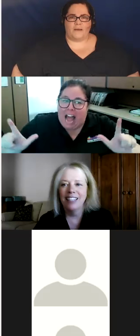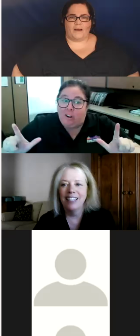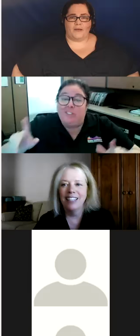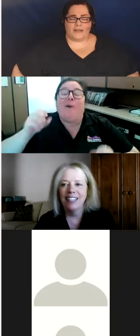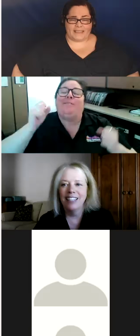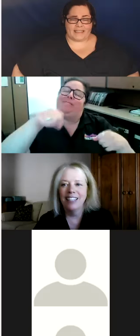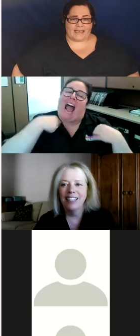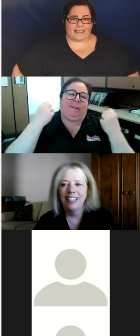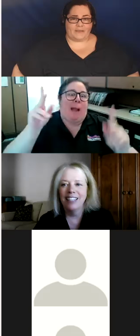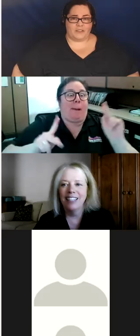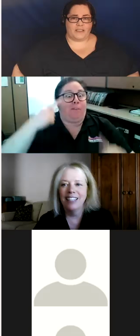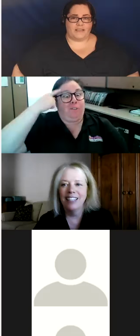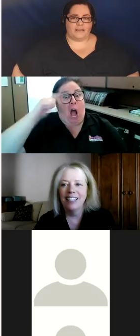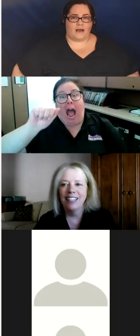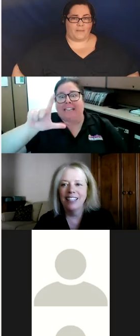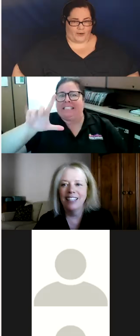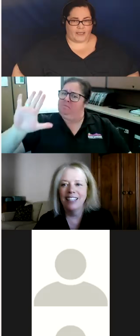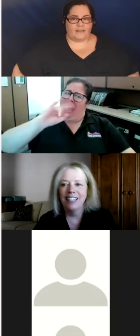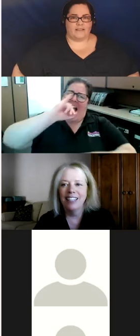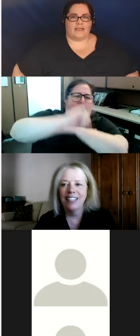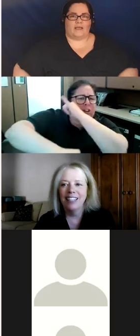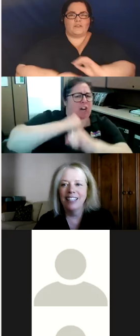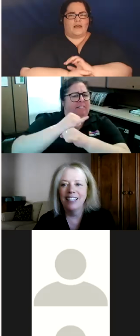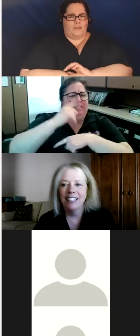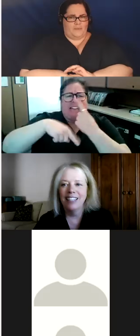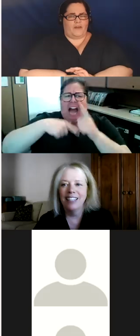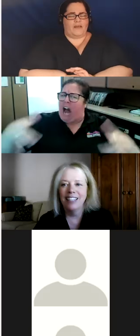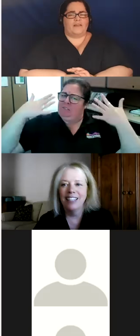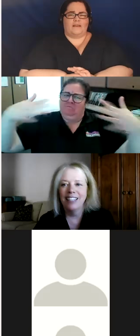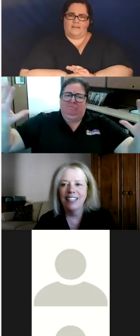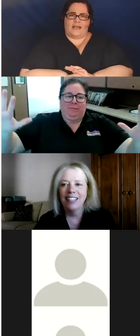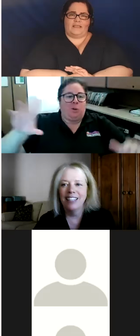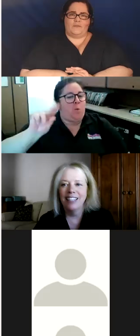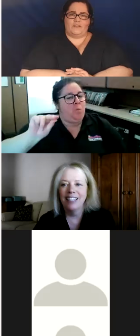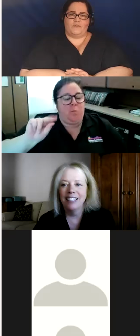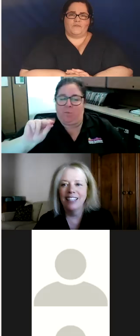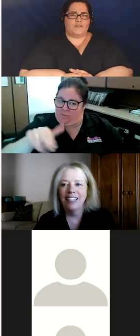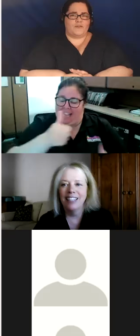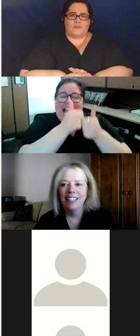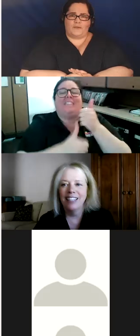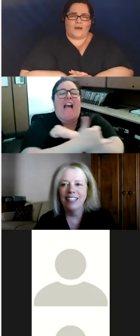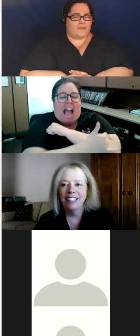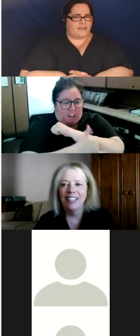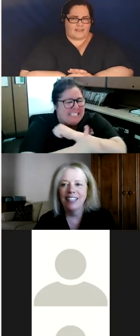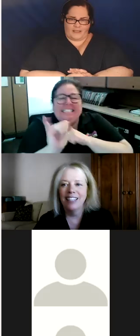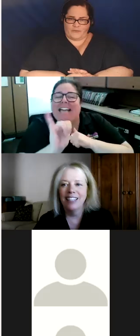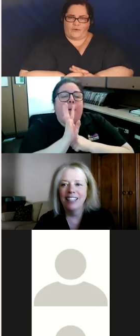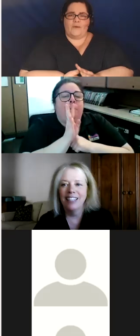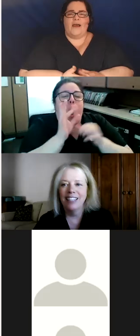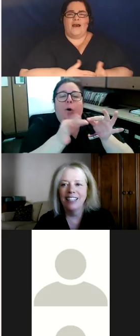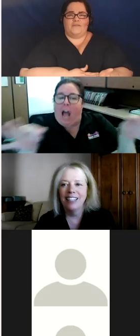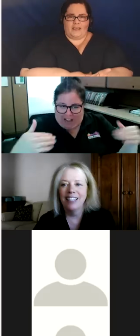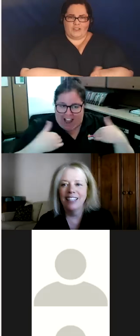language. American Sign Language is American Sign Language. A lot of people think that sign language is universal. There's only one, but that is not